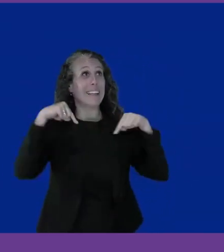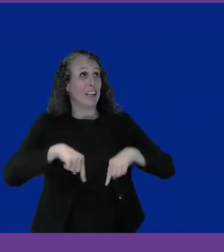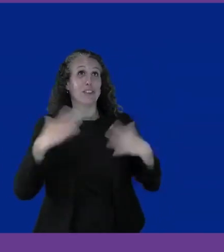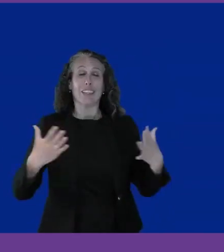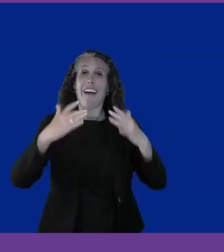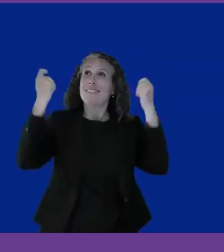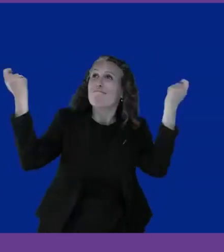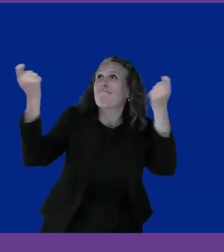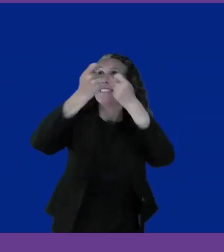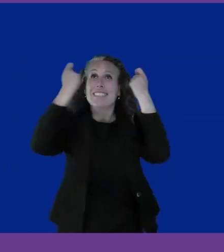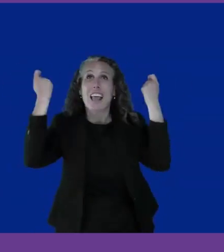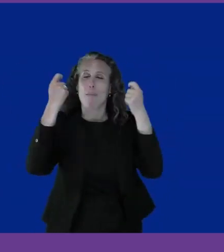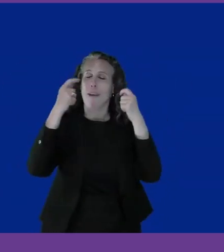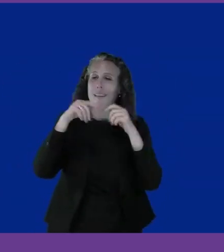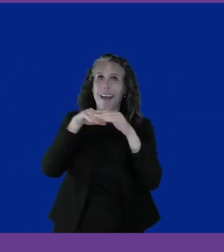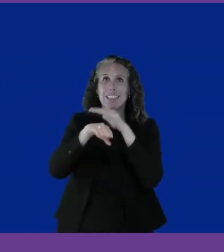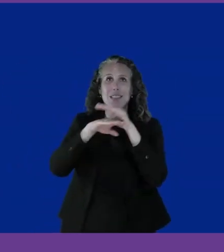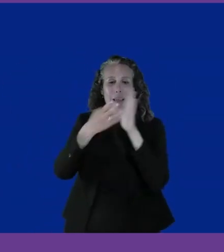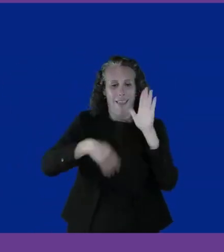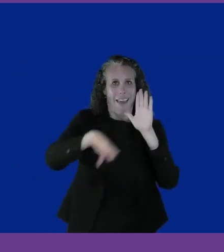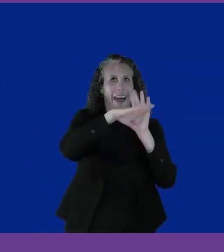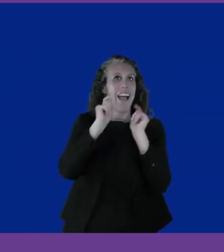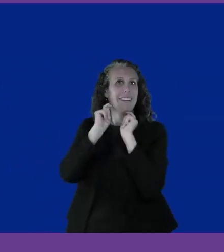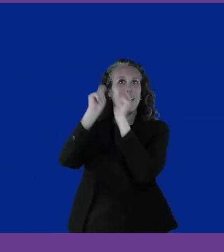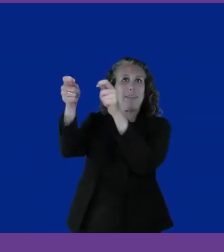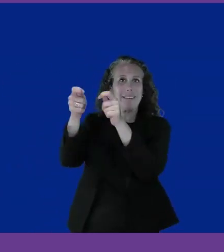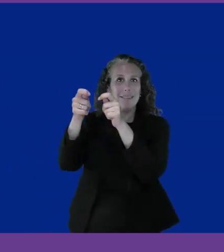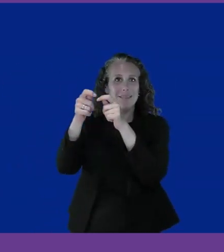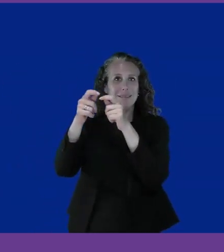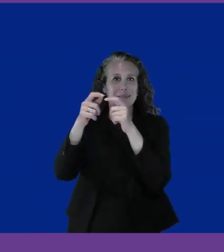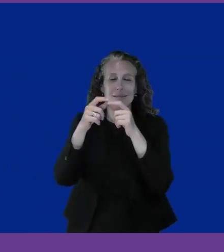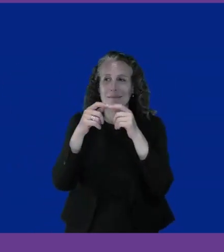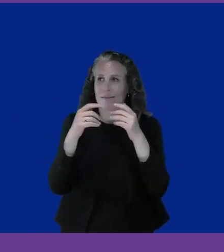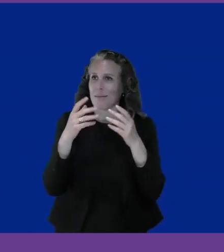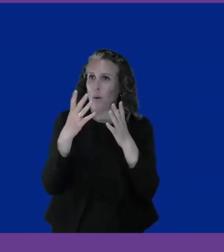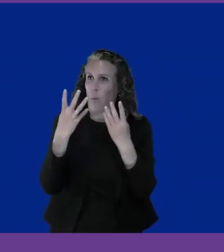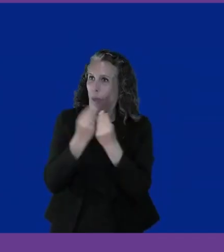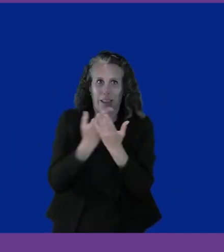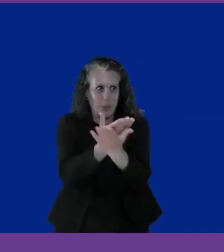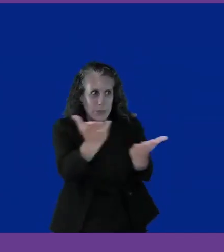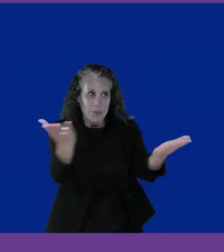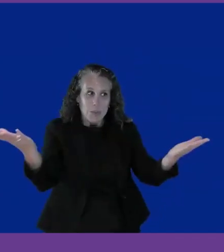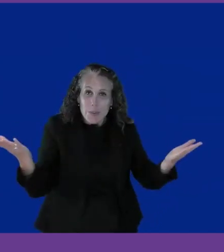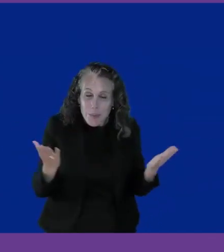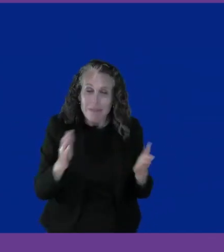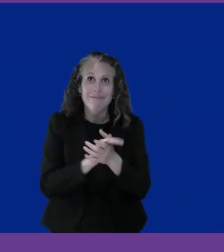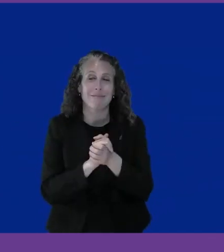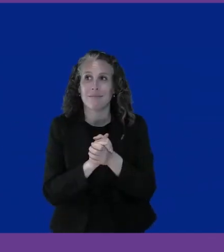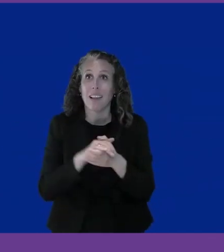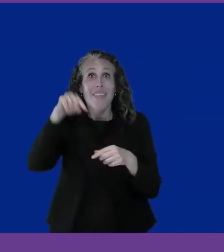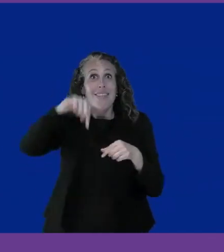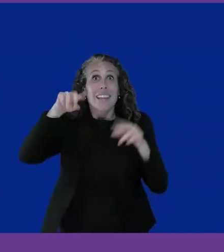celebrating the application of the Accessibility Act with such a distinguished audience. in an area that it is